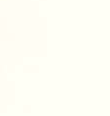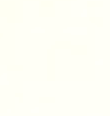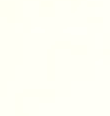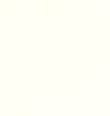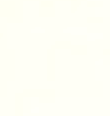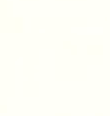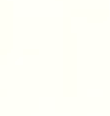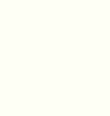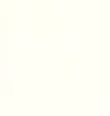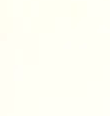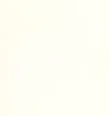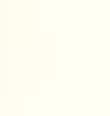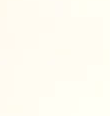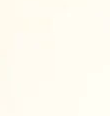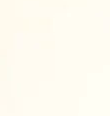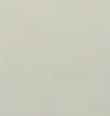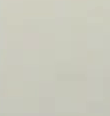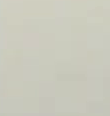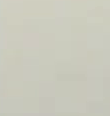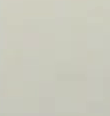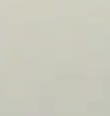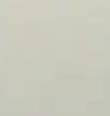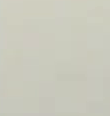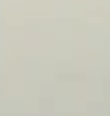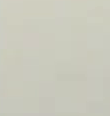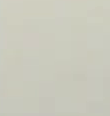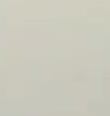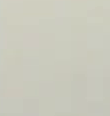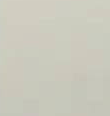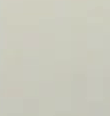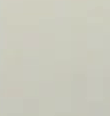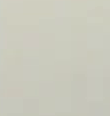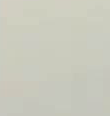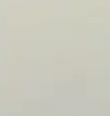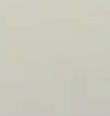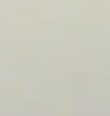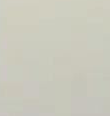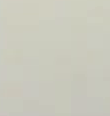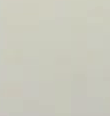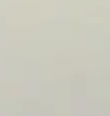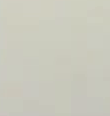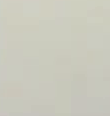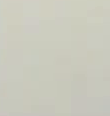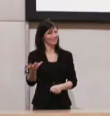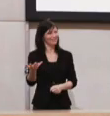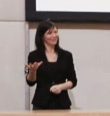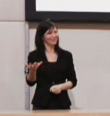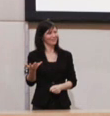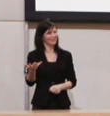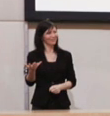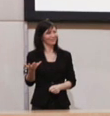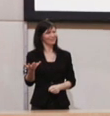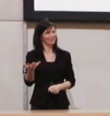companies. What is a policy? Policies come from public sector organizations like ministries,